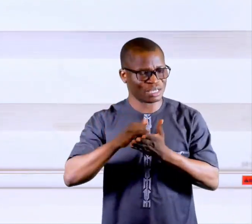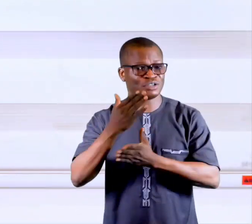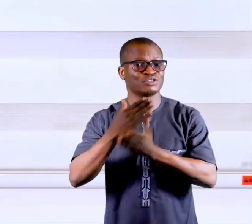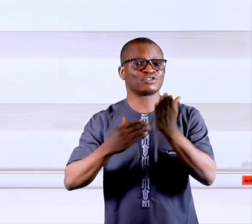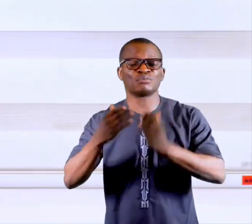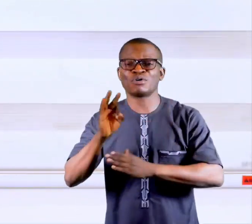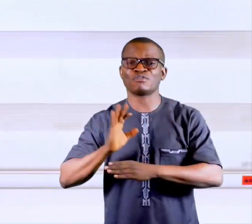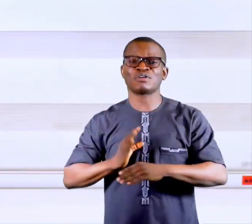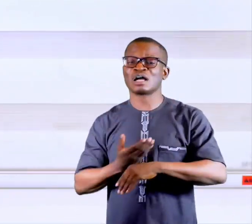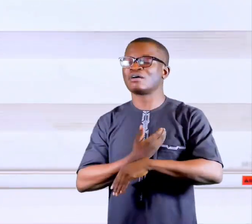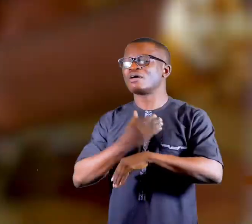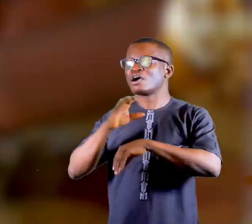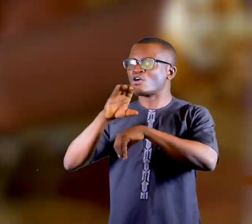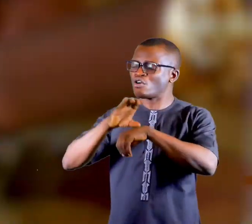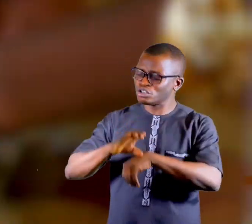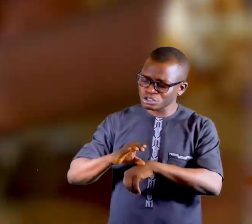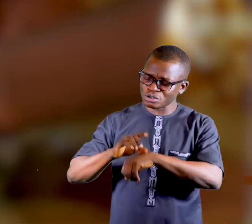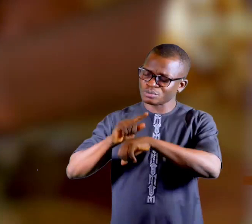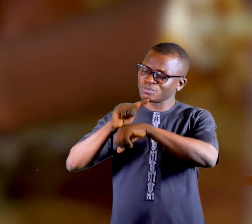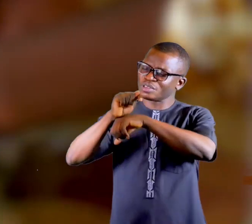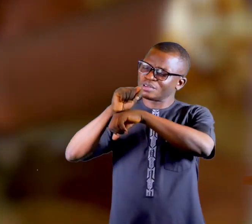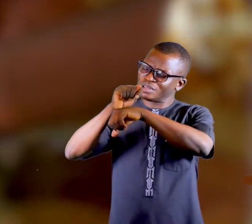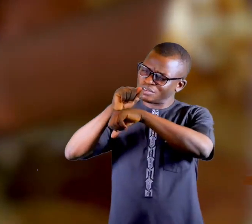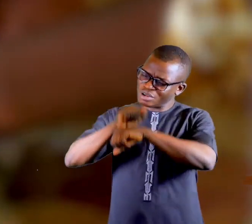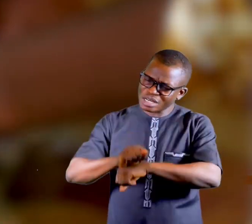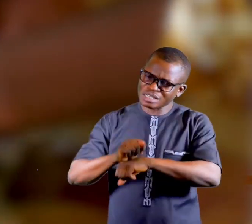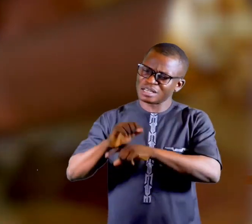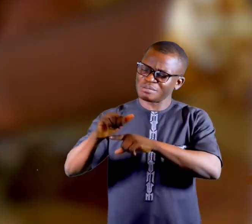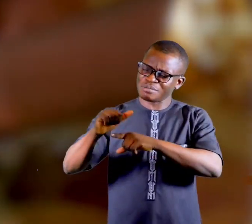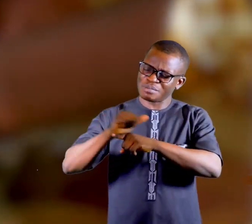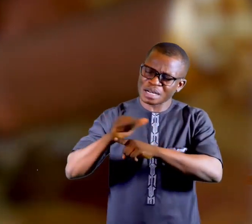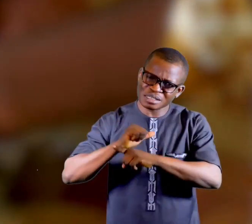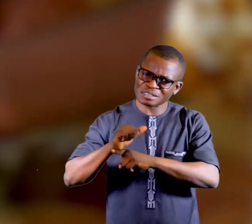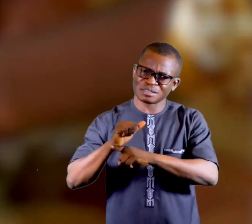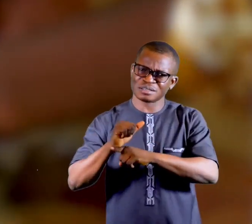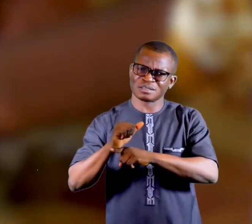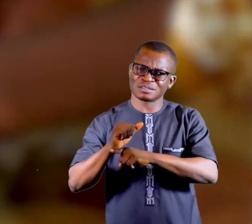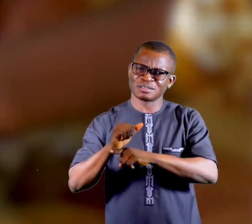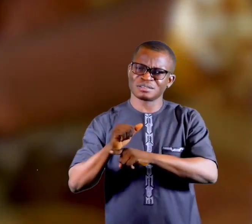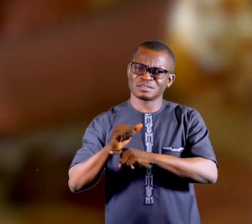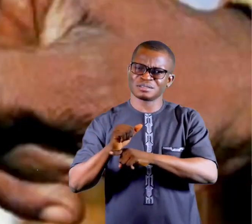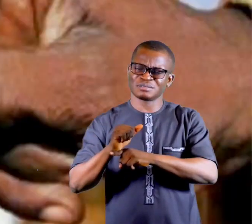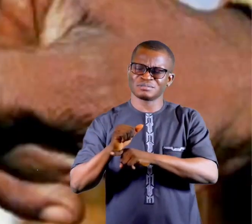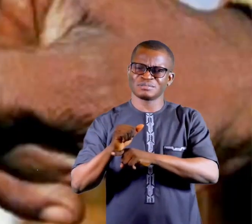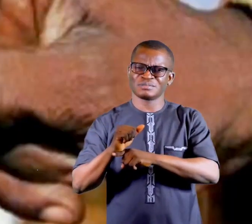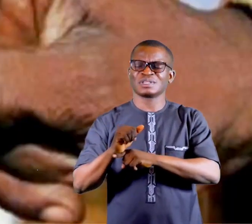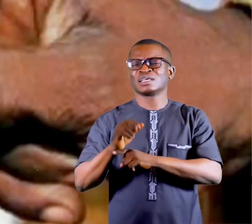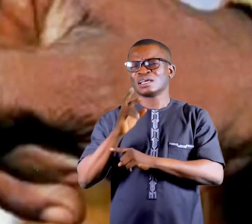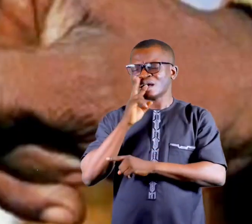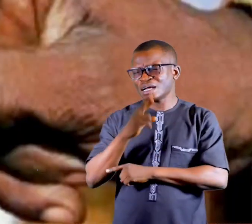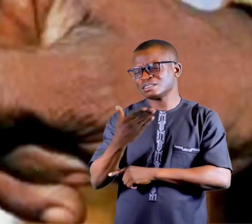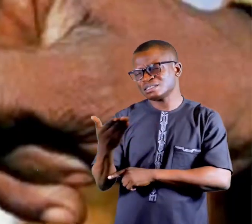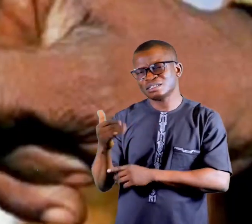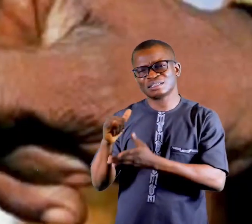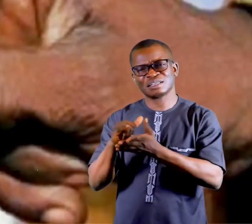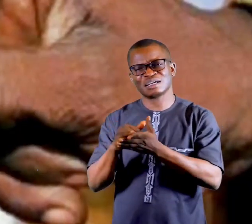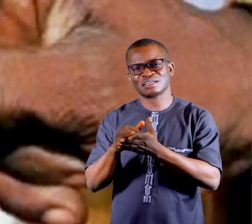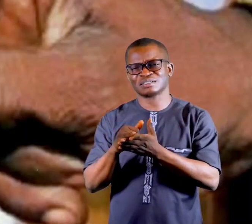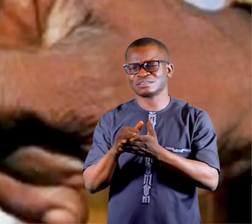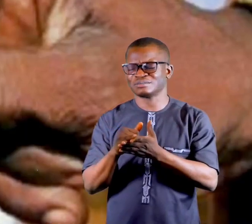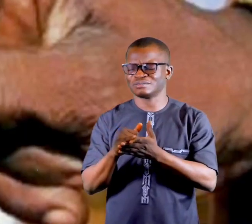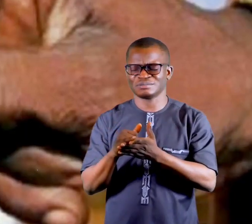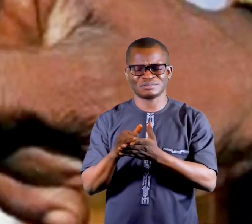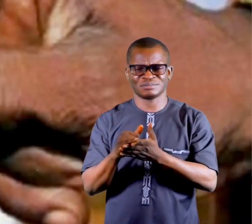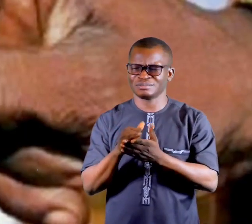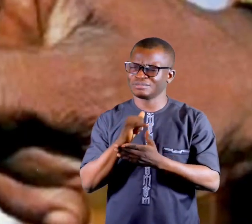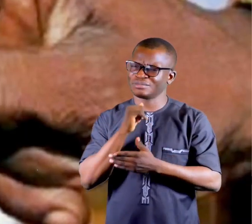our traditions and traditional practices and culture are also things that, doesn't